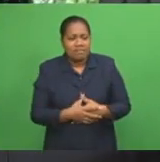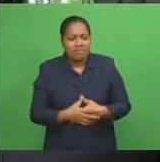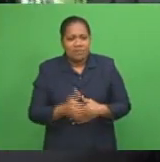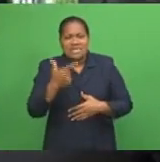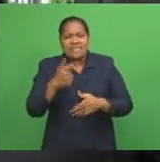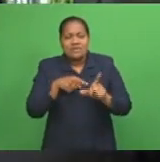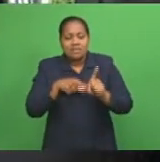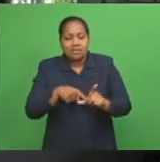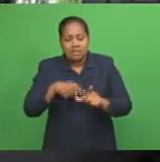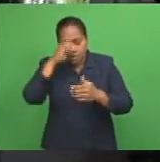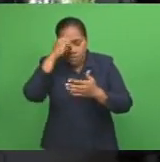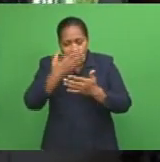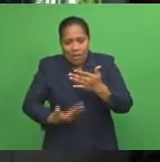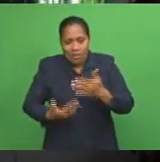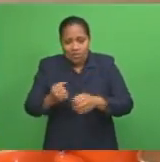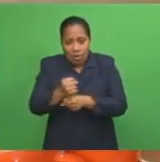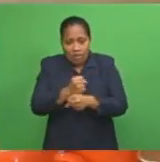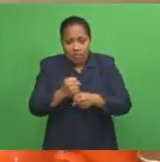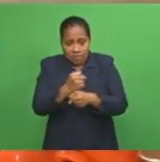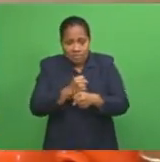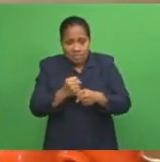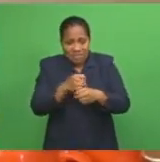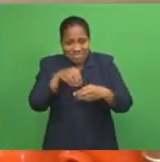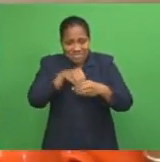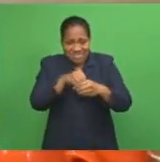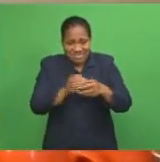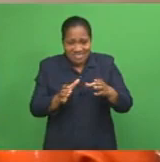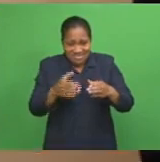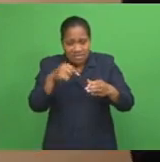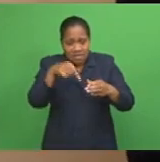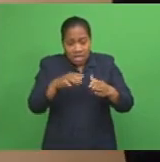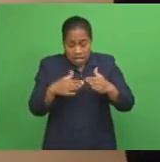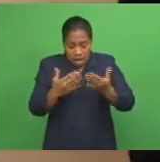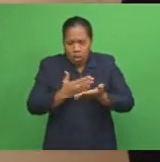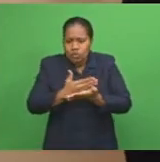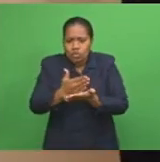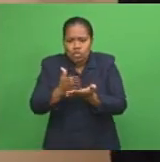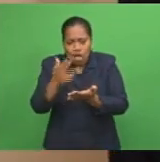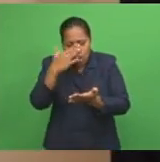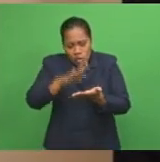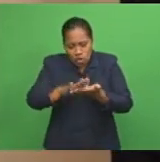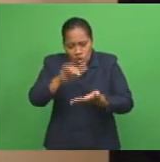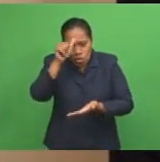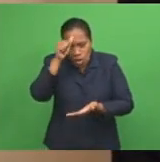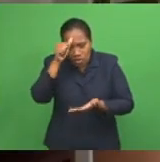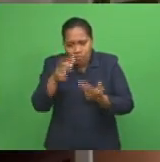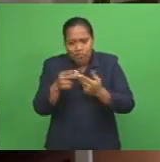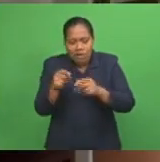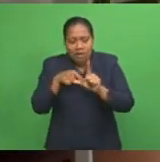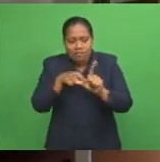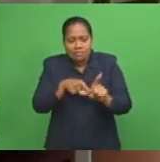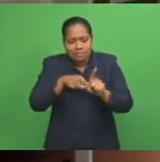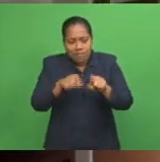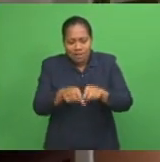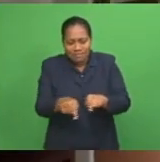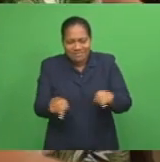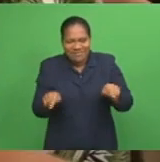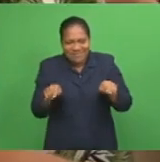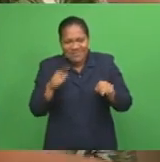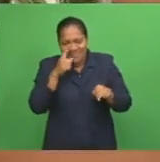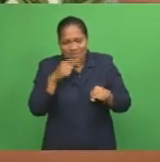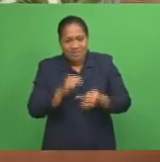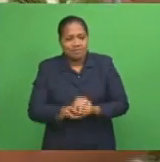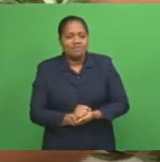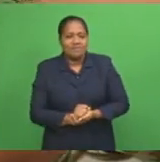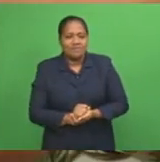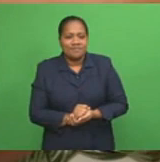of experience in the coffee industry, Mataki is now sharing her knowledge with young aspiring baristas. Basically from customer service